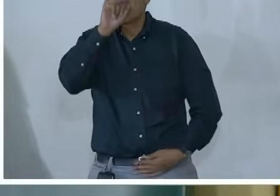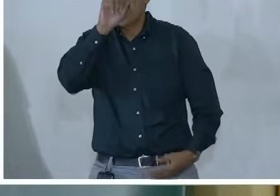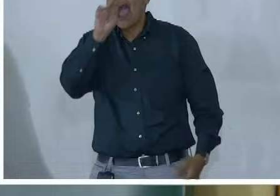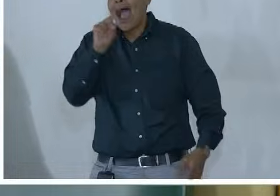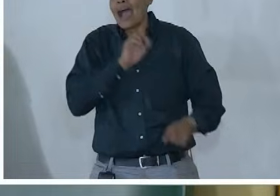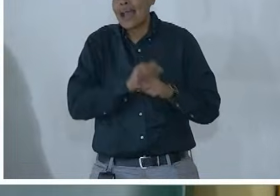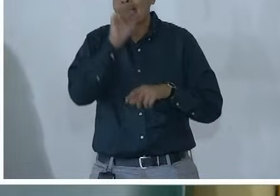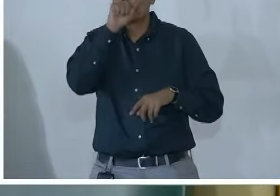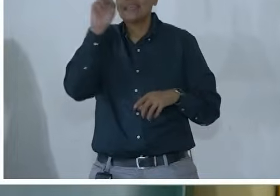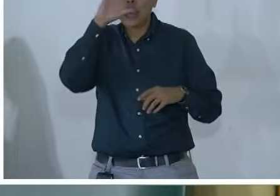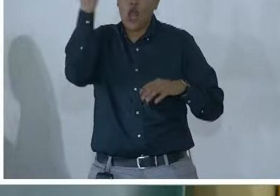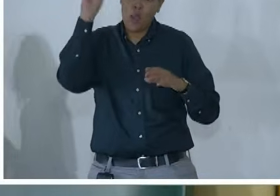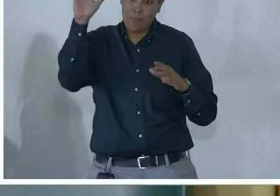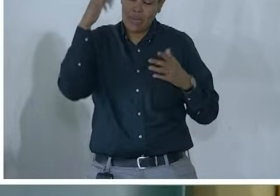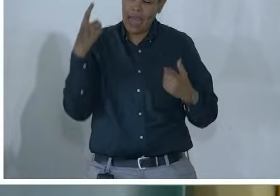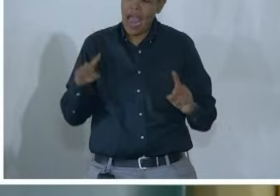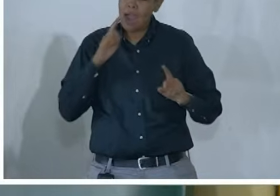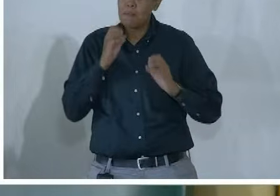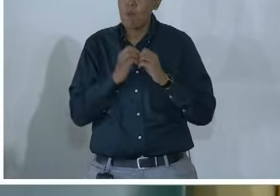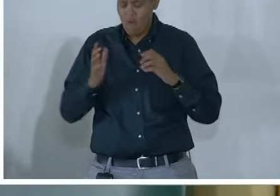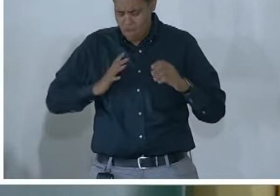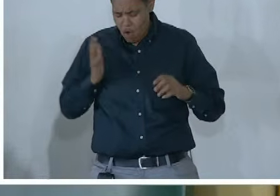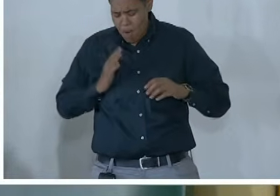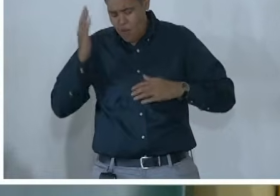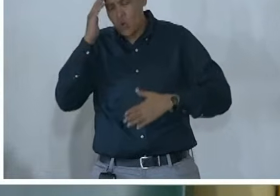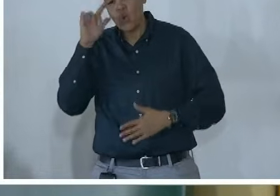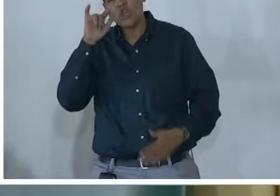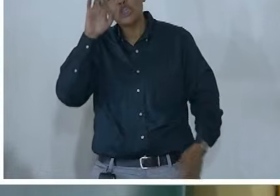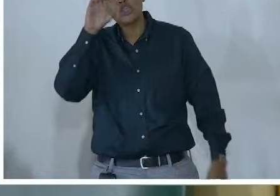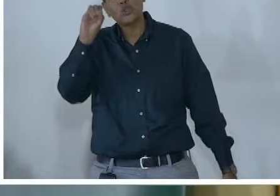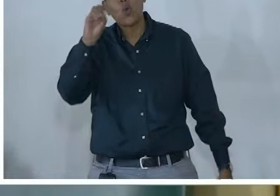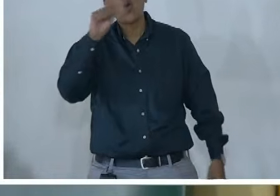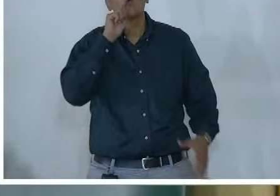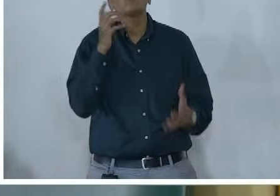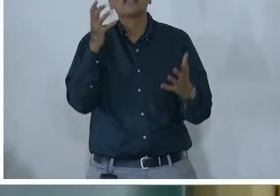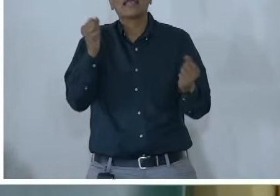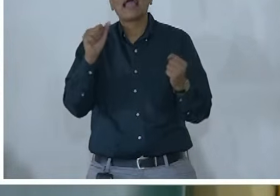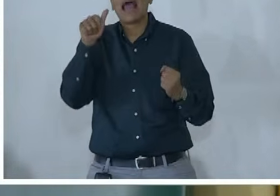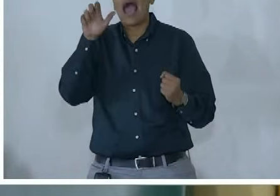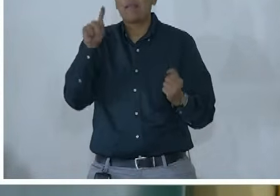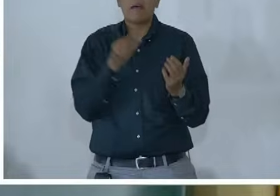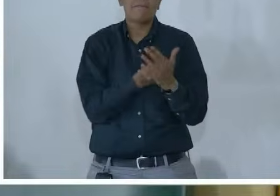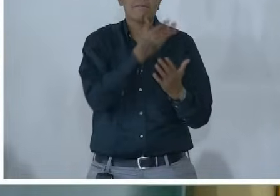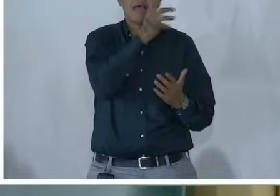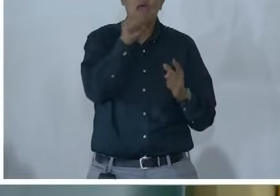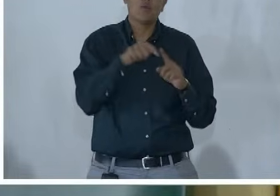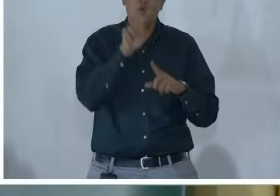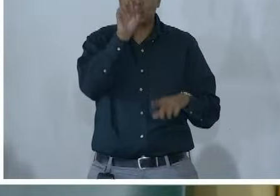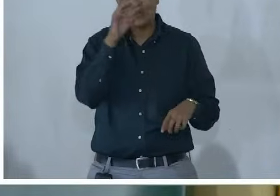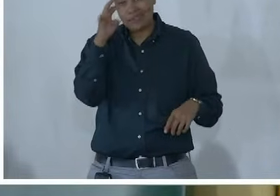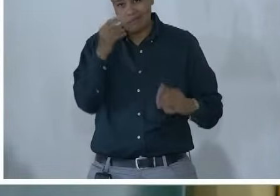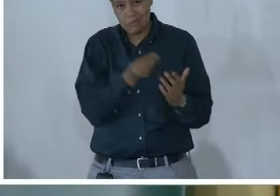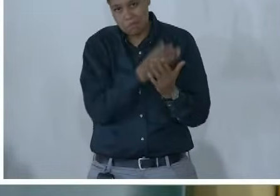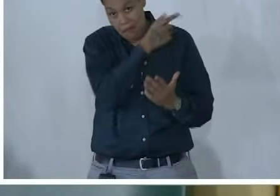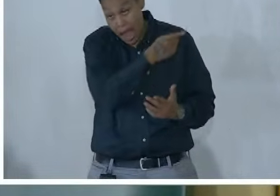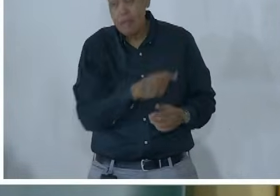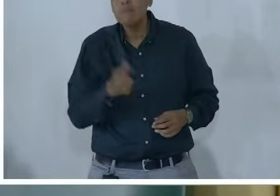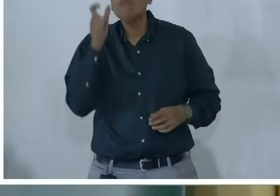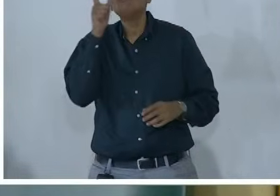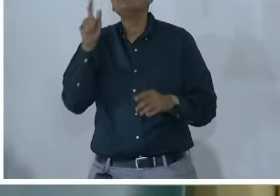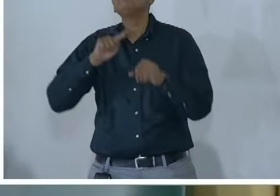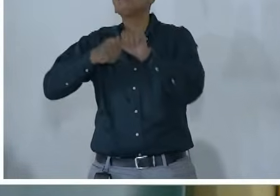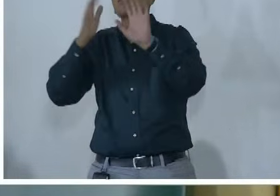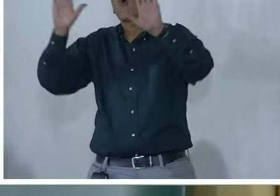Steel Company, more commonly known as JISTV, acquired Alpart in 2017 and